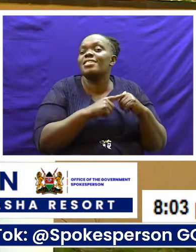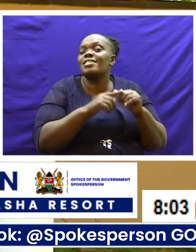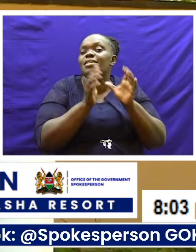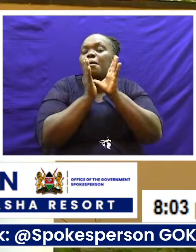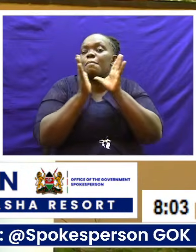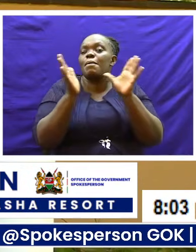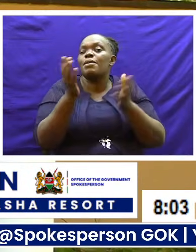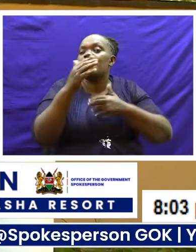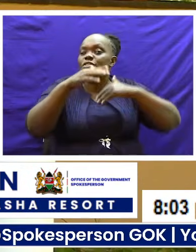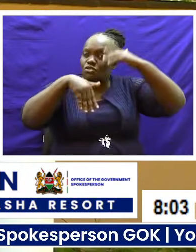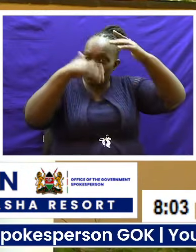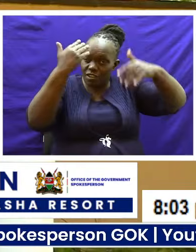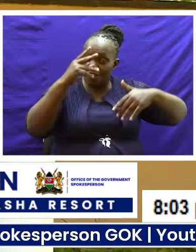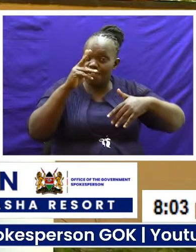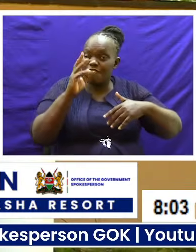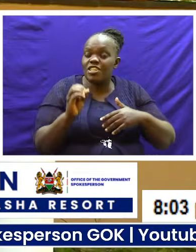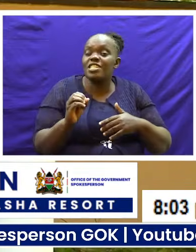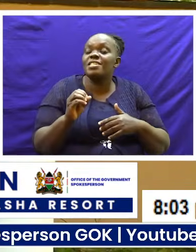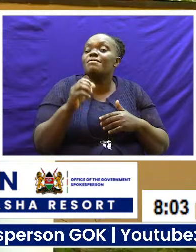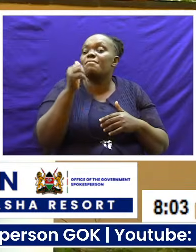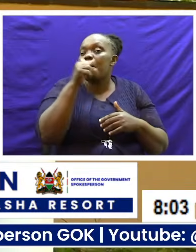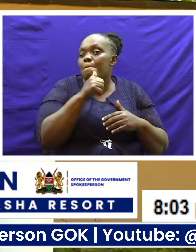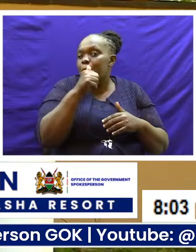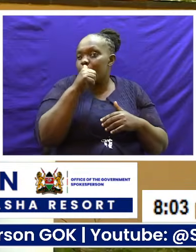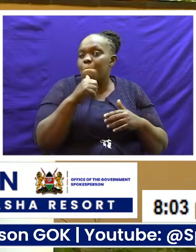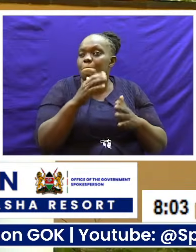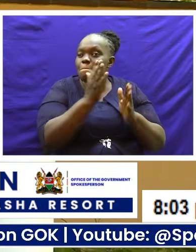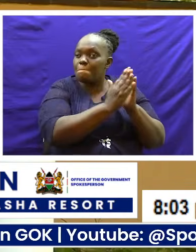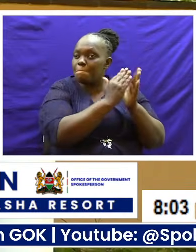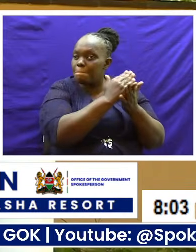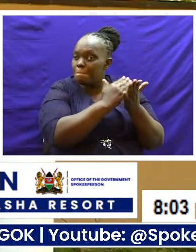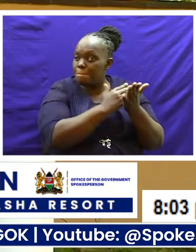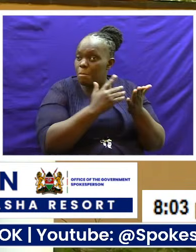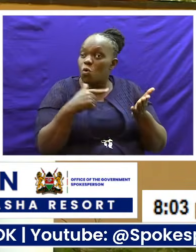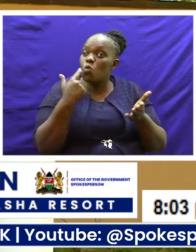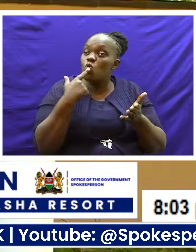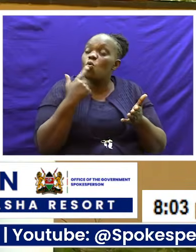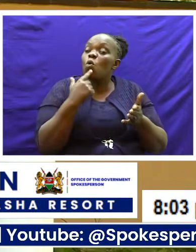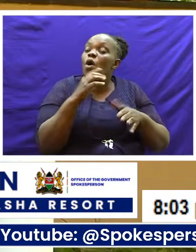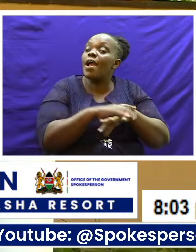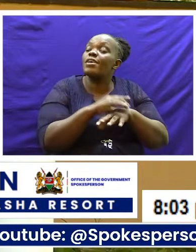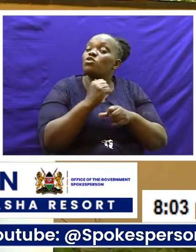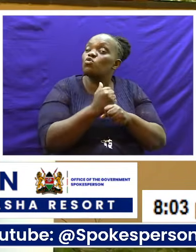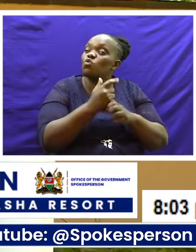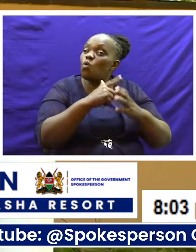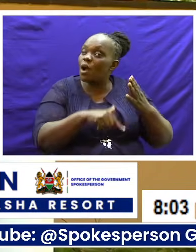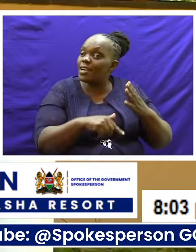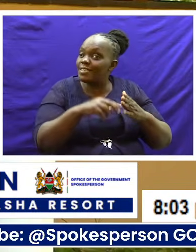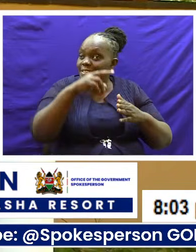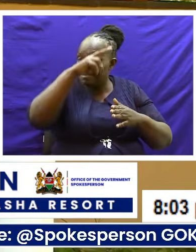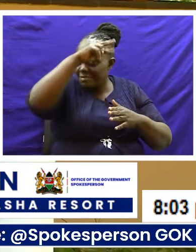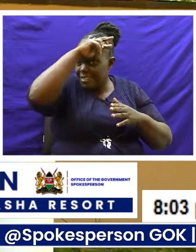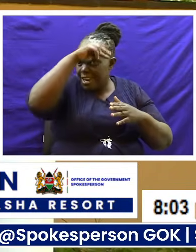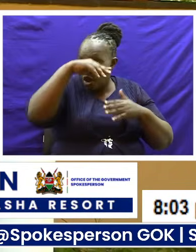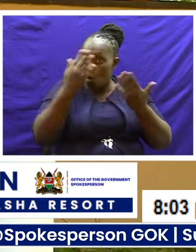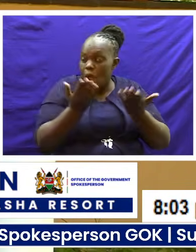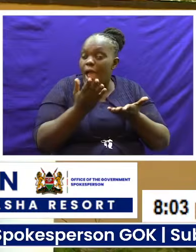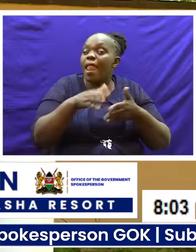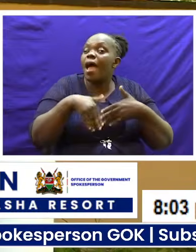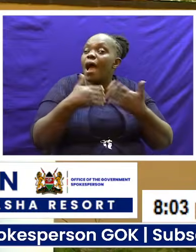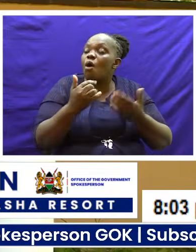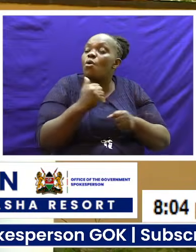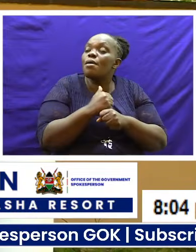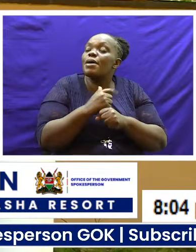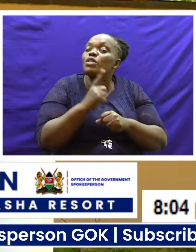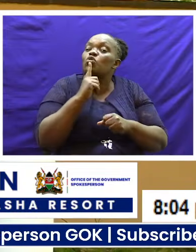universities and 40 private. What is the criteria? Who gets to do what degree, where and how? How do we make sure